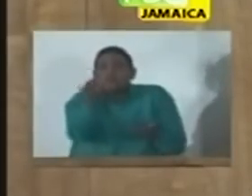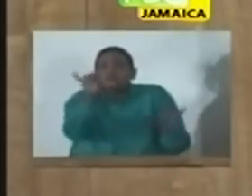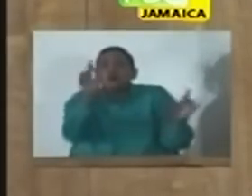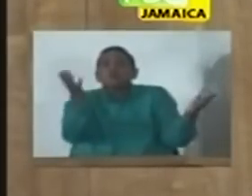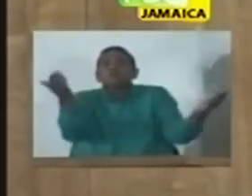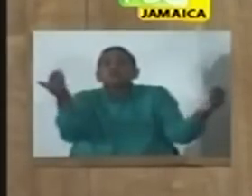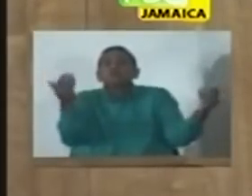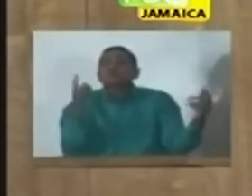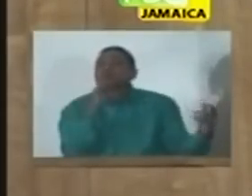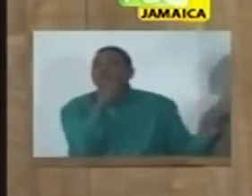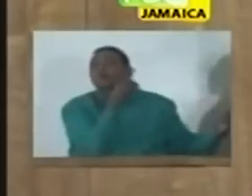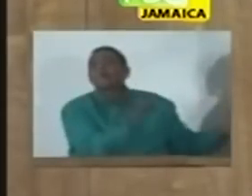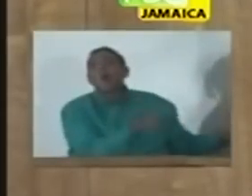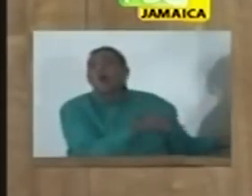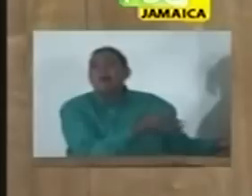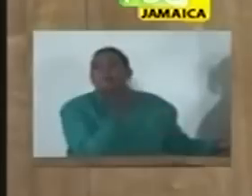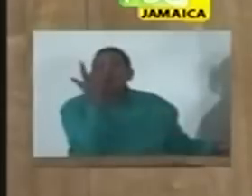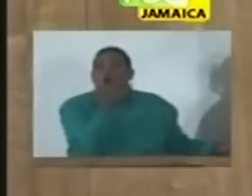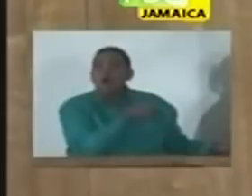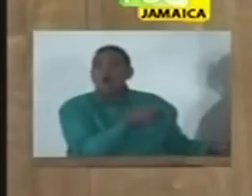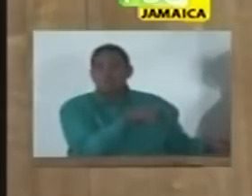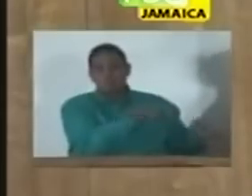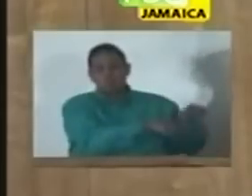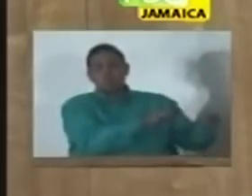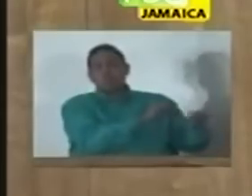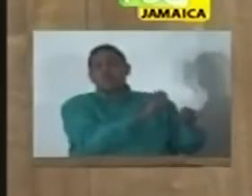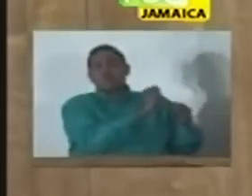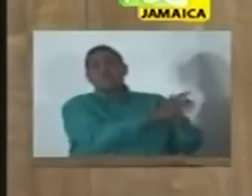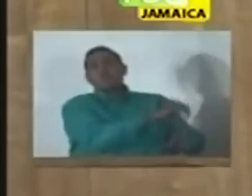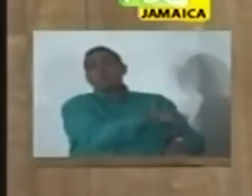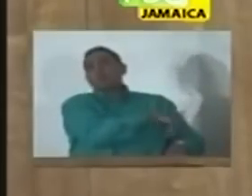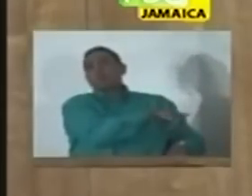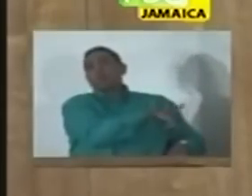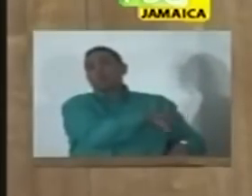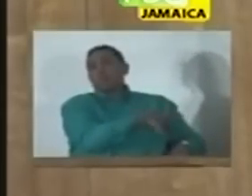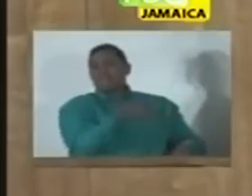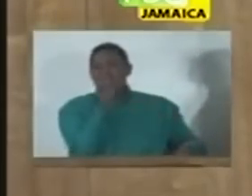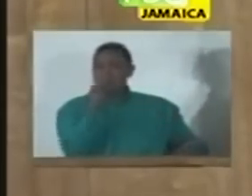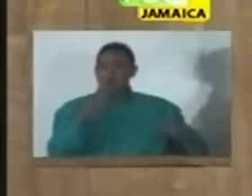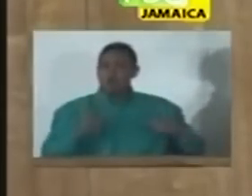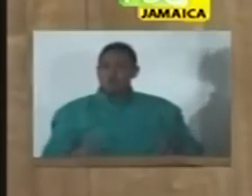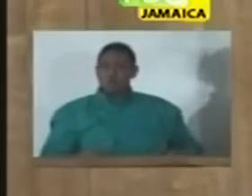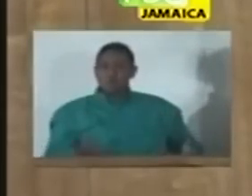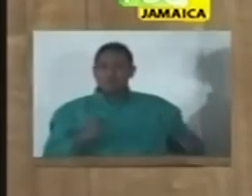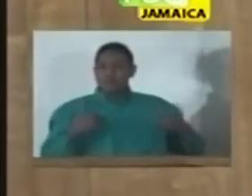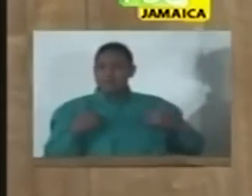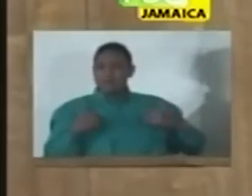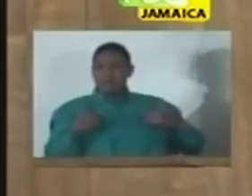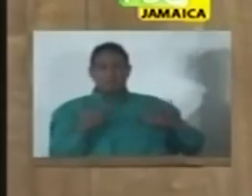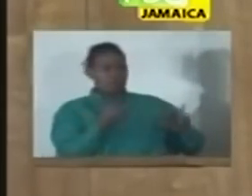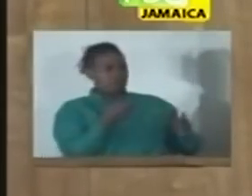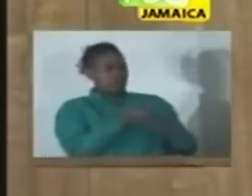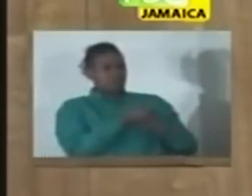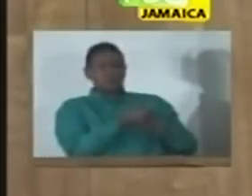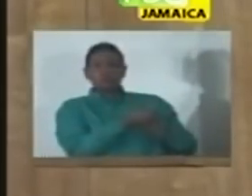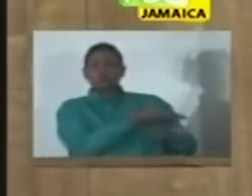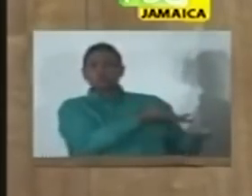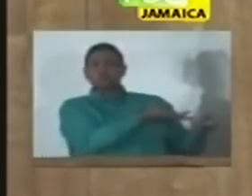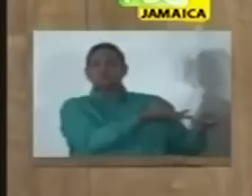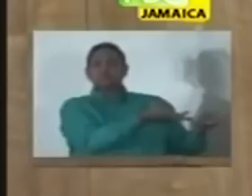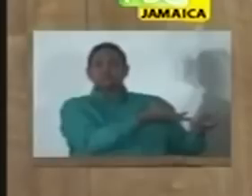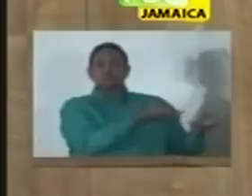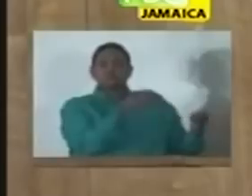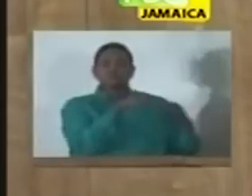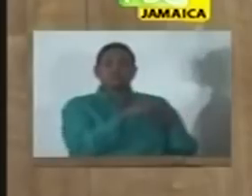happened and why did they treat our people in this inhumane, in this abusive of human rights, in